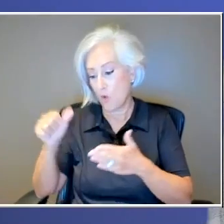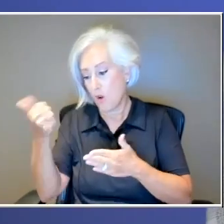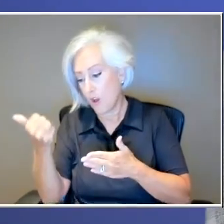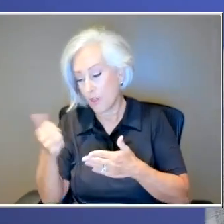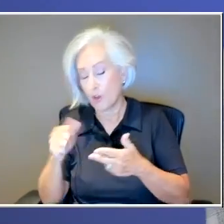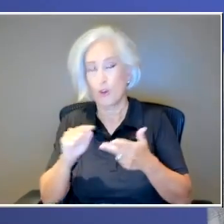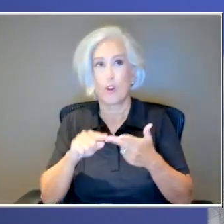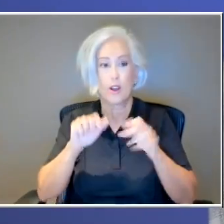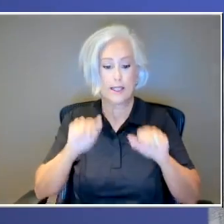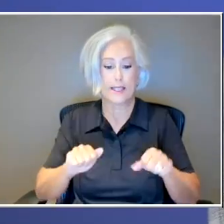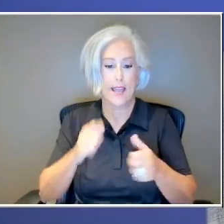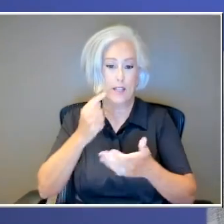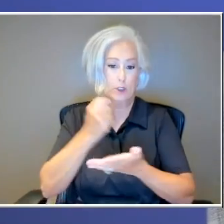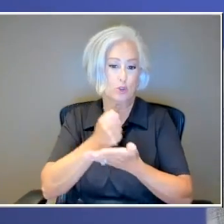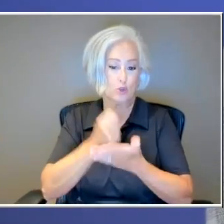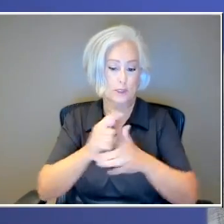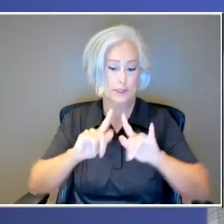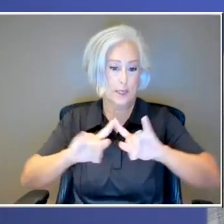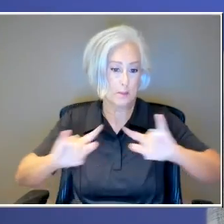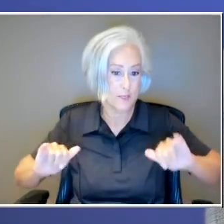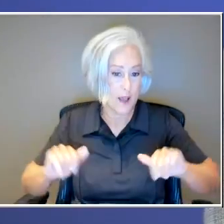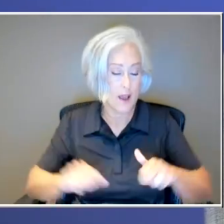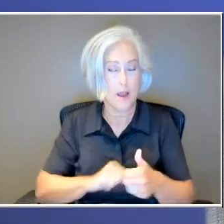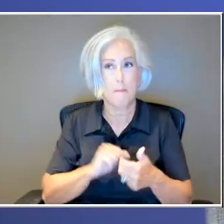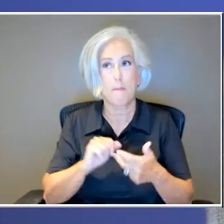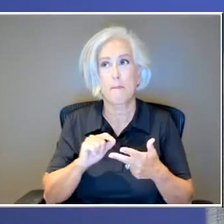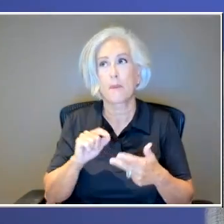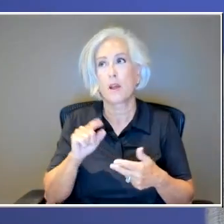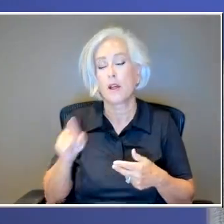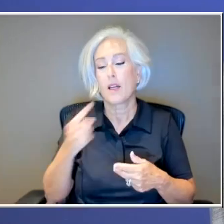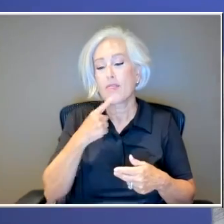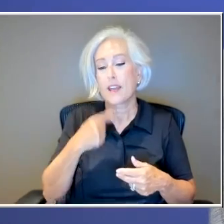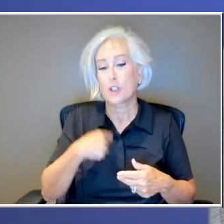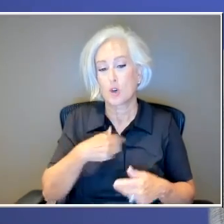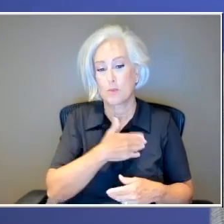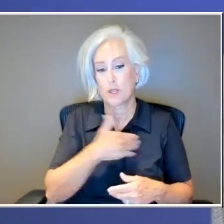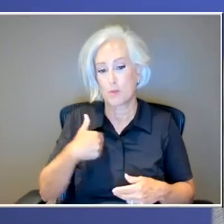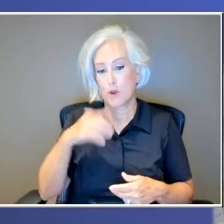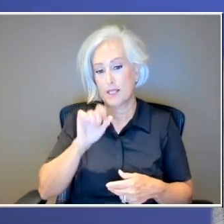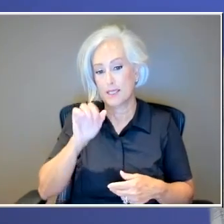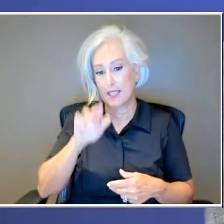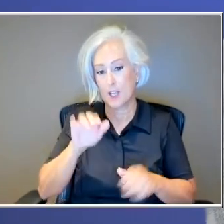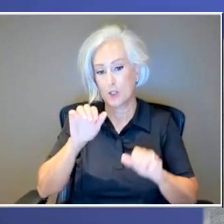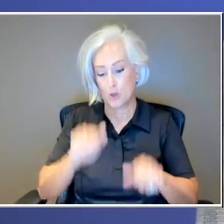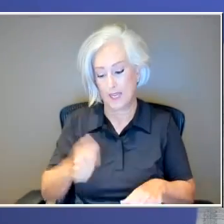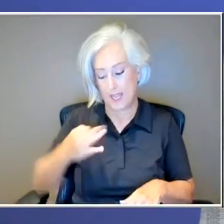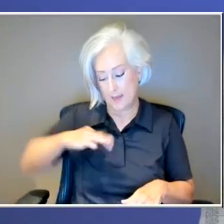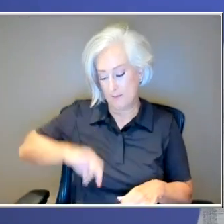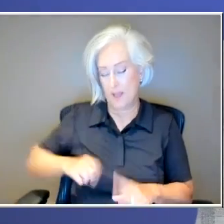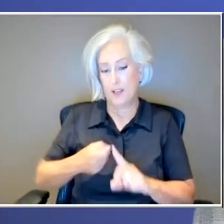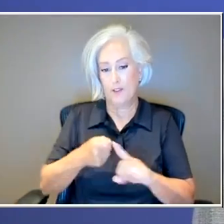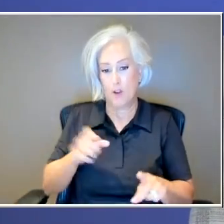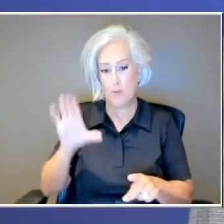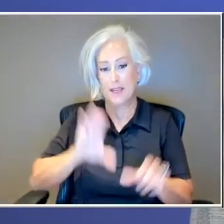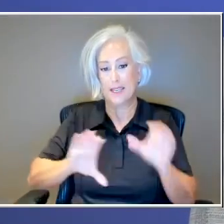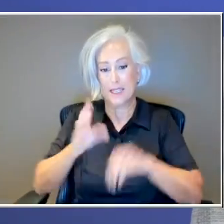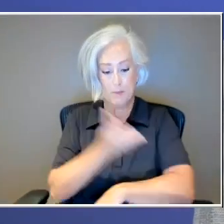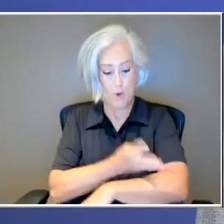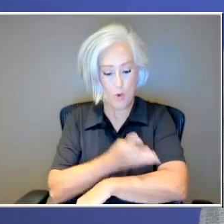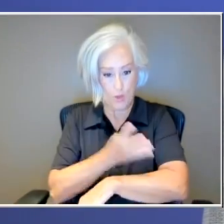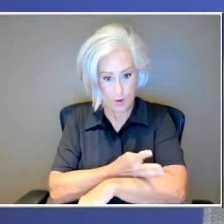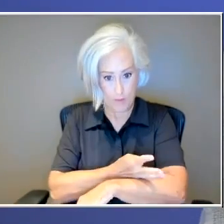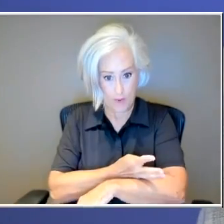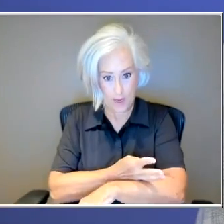time? I was told that the breast cancer could benefit from the chemotherapy, even though the chemotherapy was for